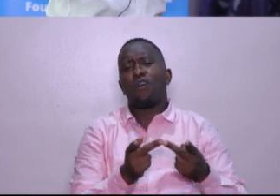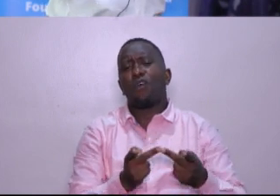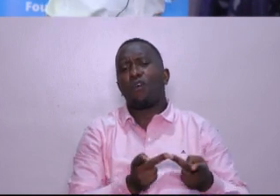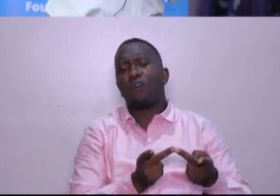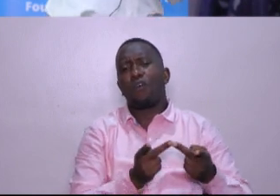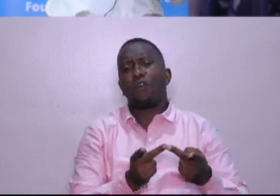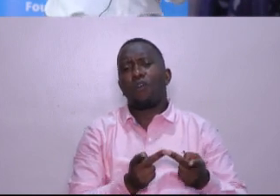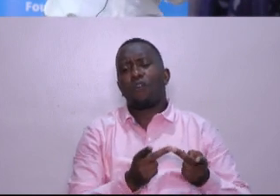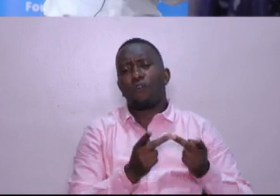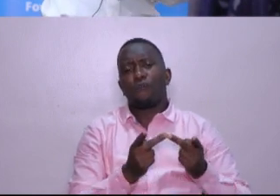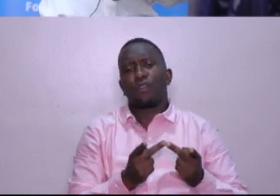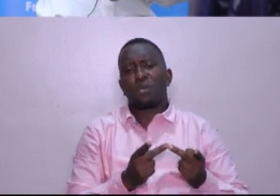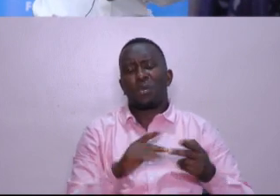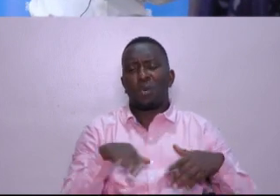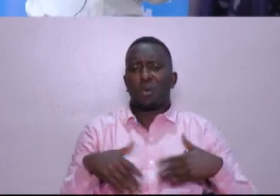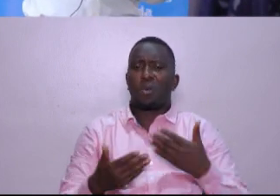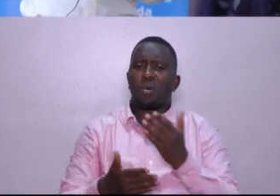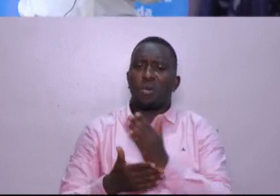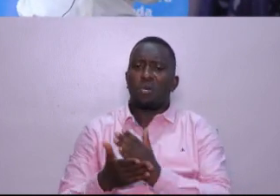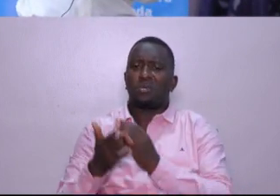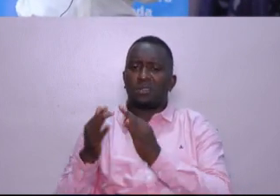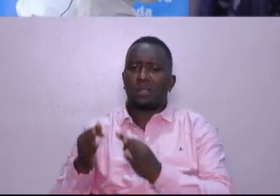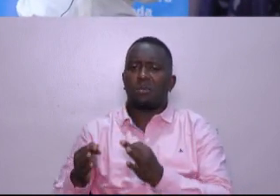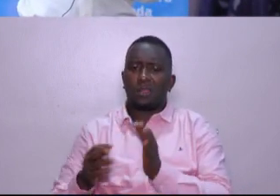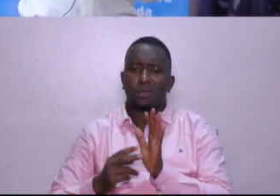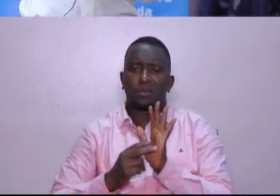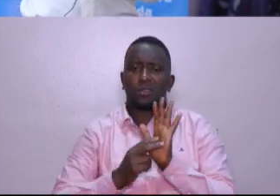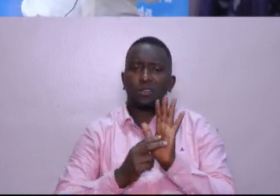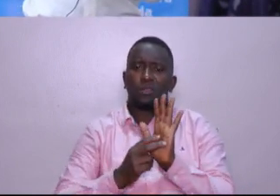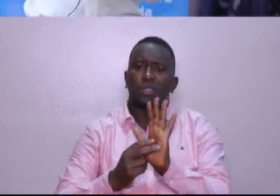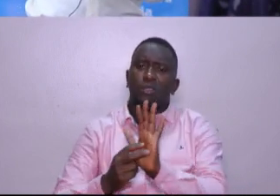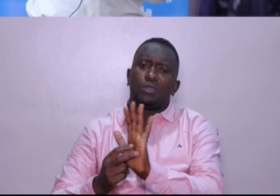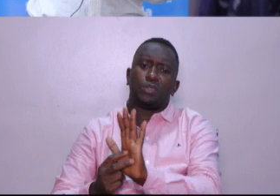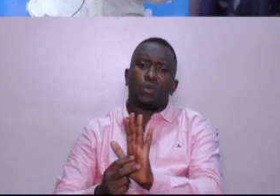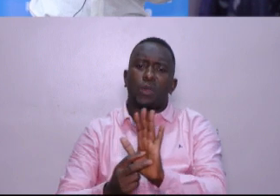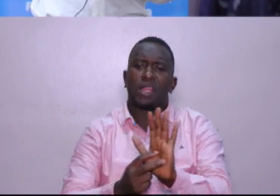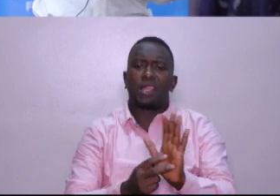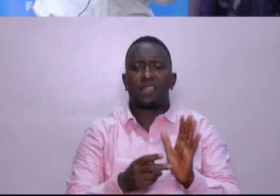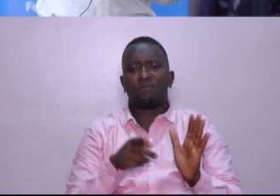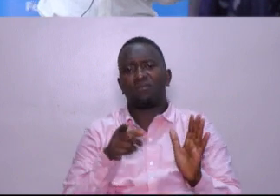a skit or something, but showing this kind of